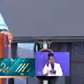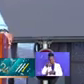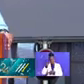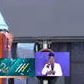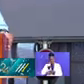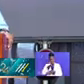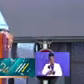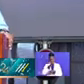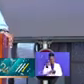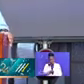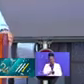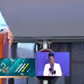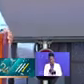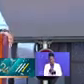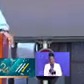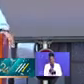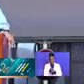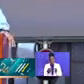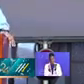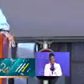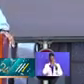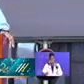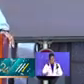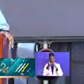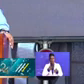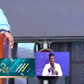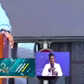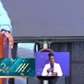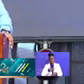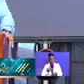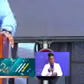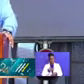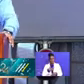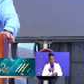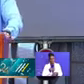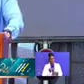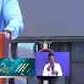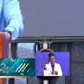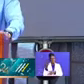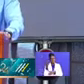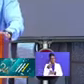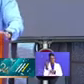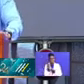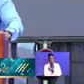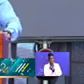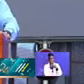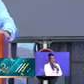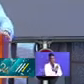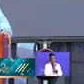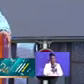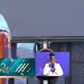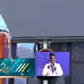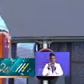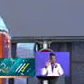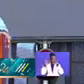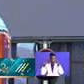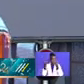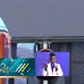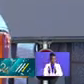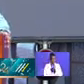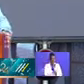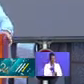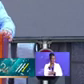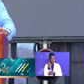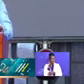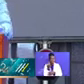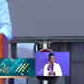altar somebody say amen and all our guest ministers that have come from different nations of the world and